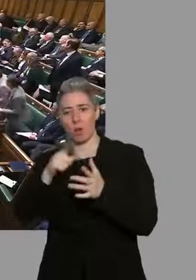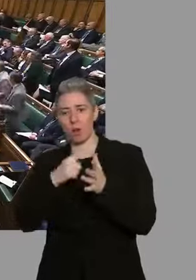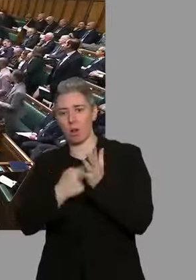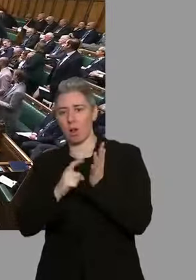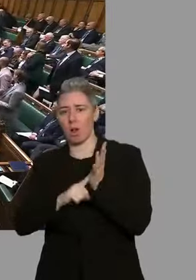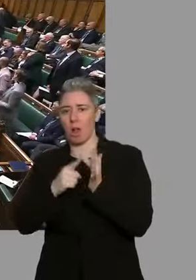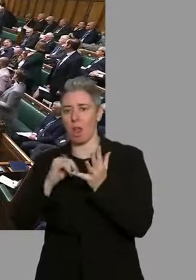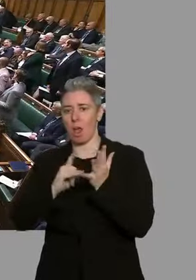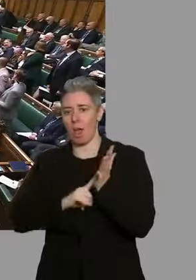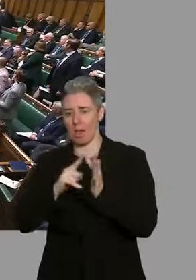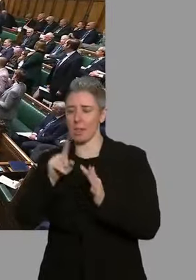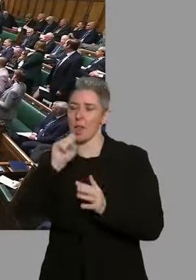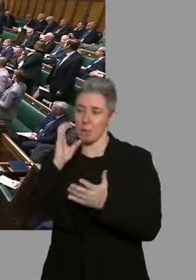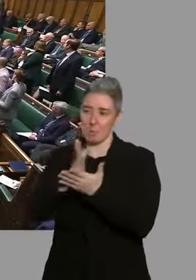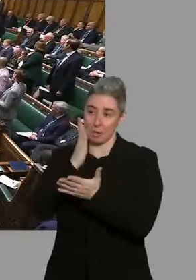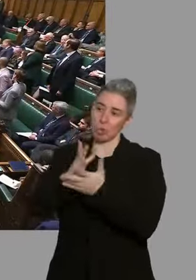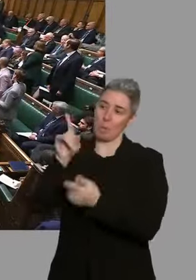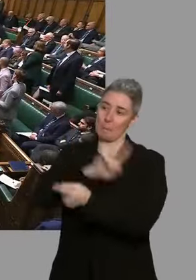Paul.